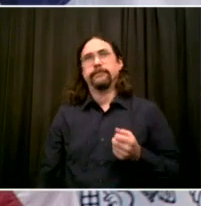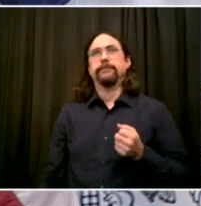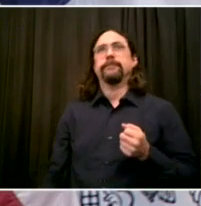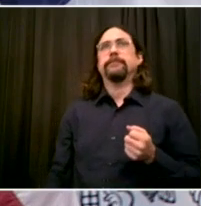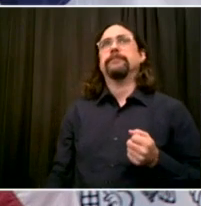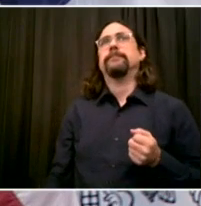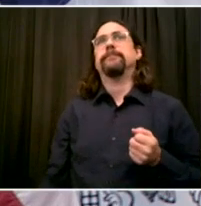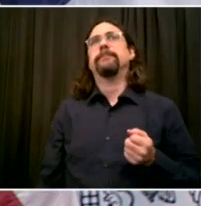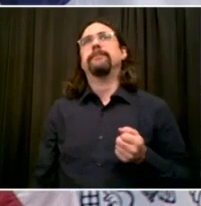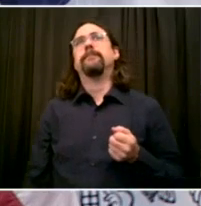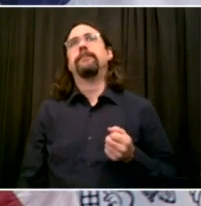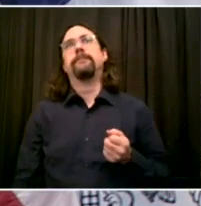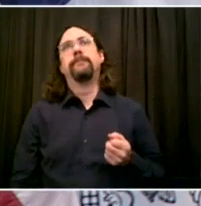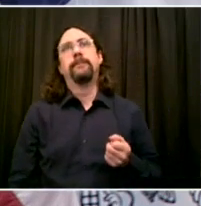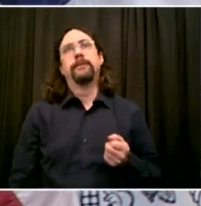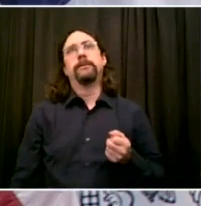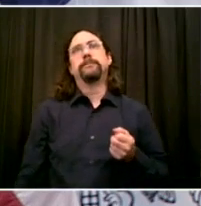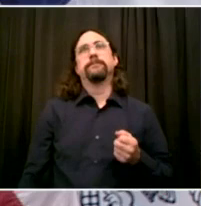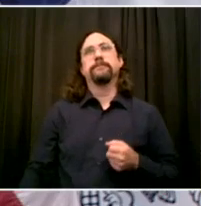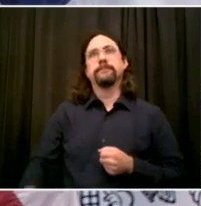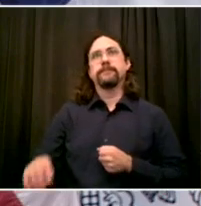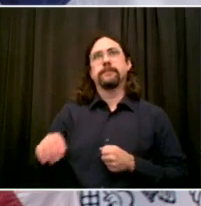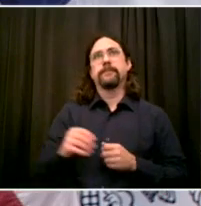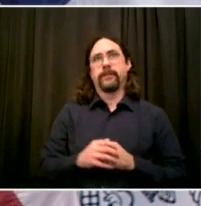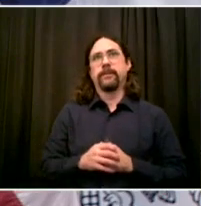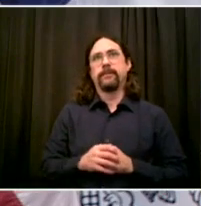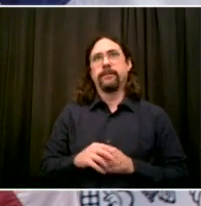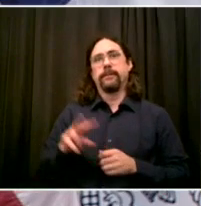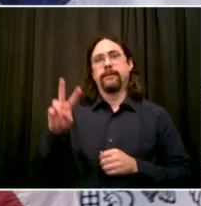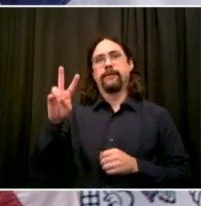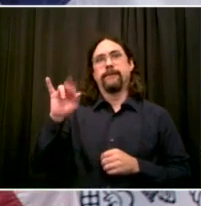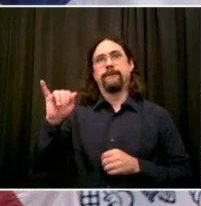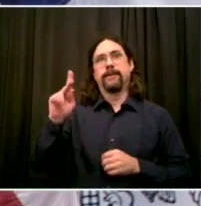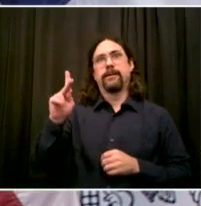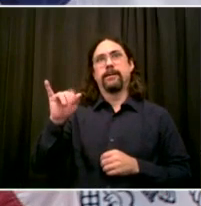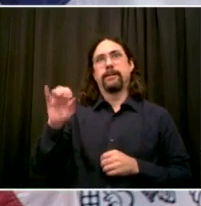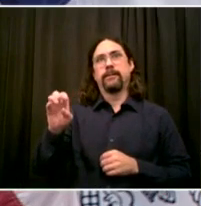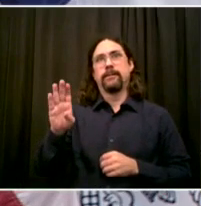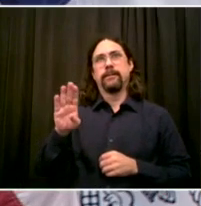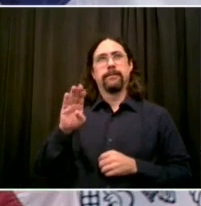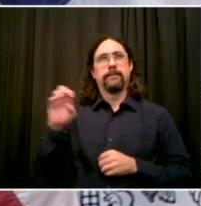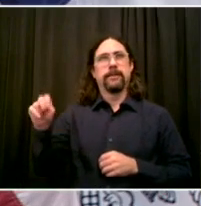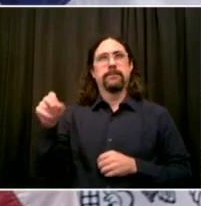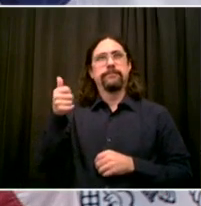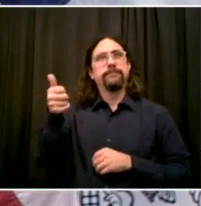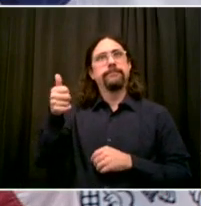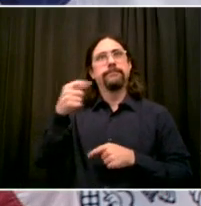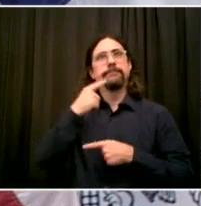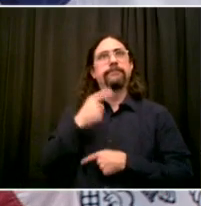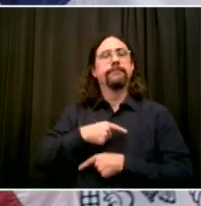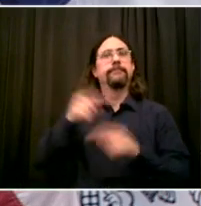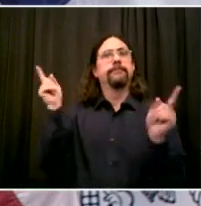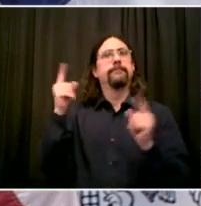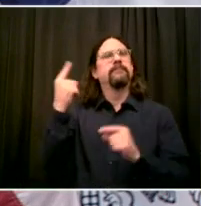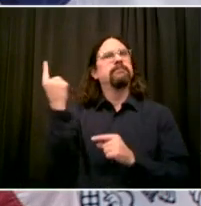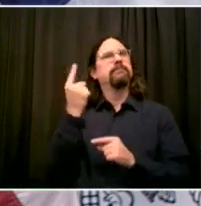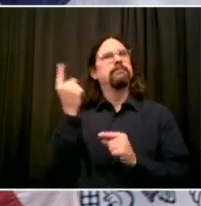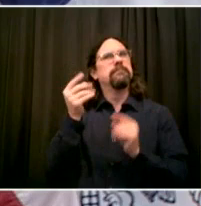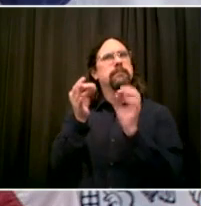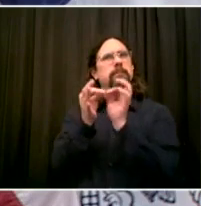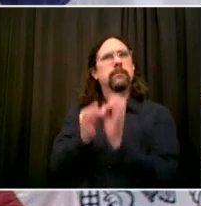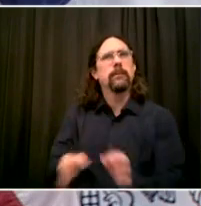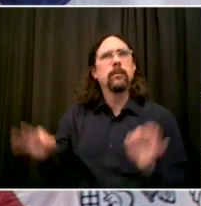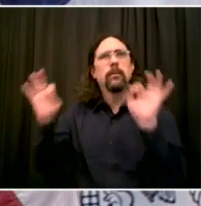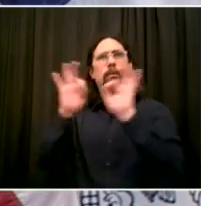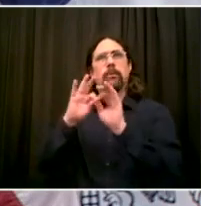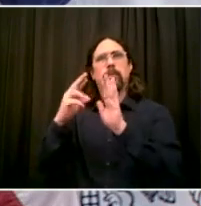said that one of the key criteria for which projects are going to move forward